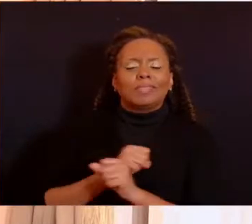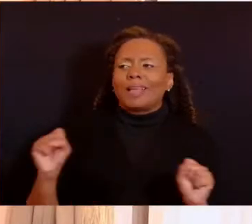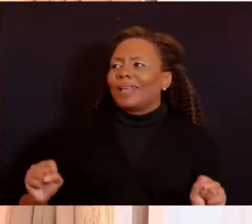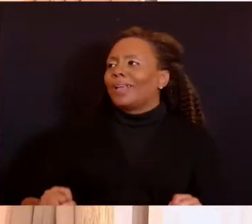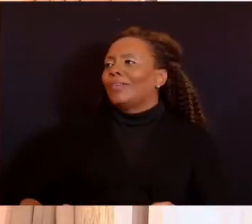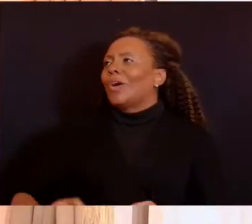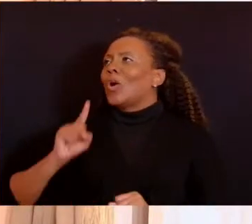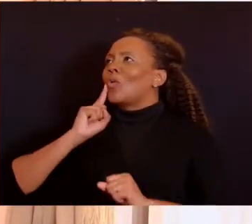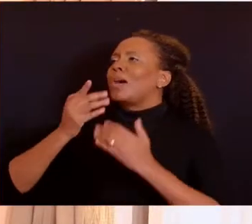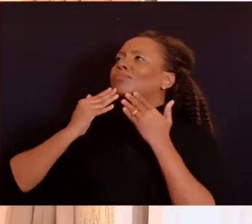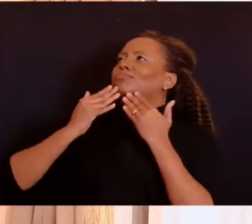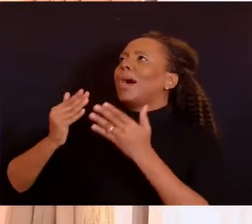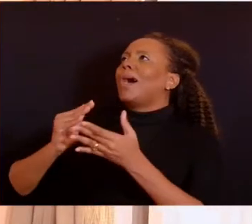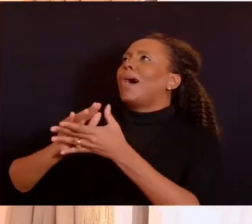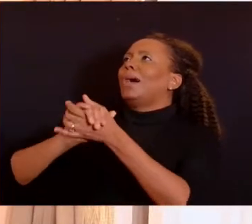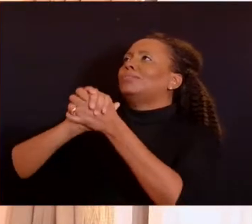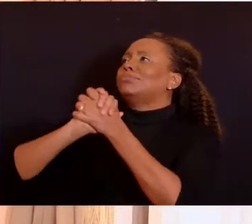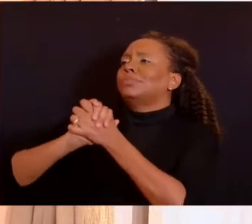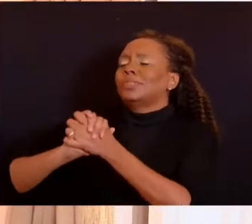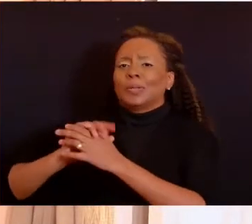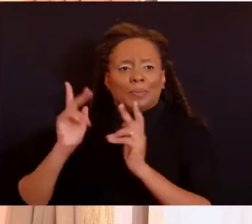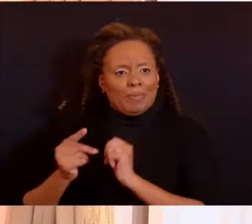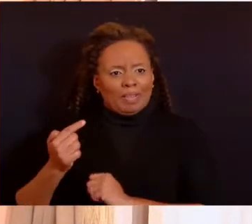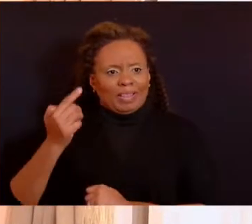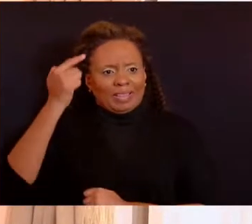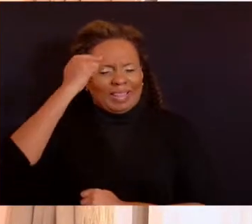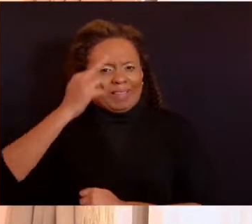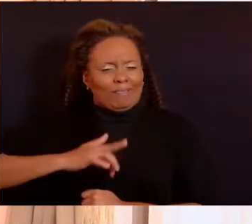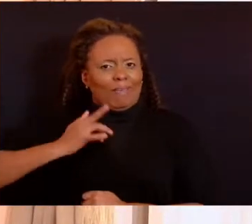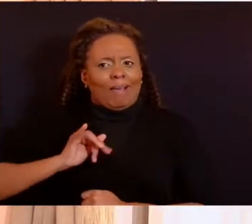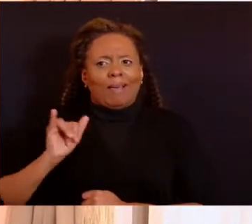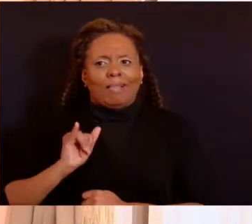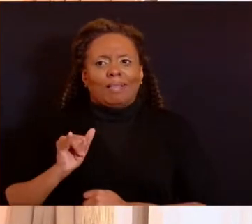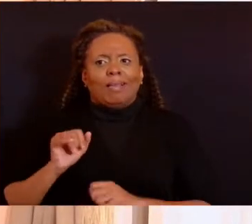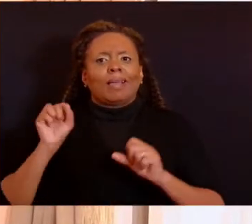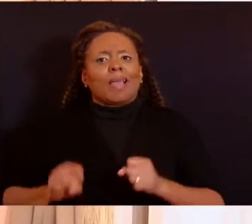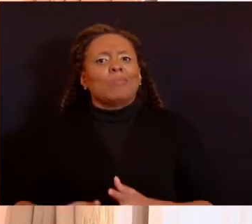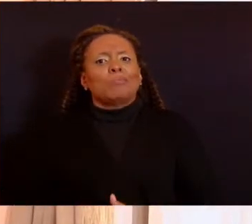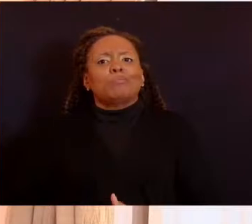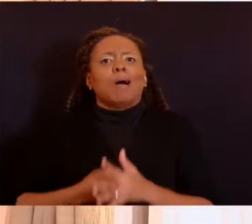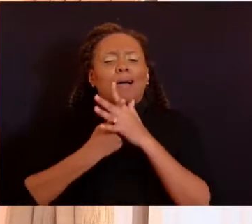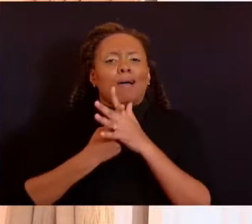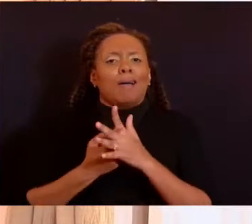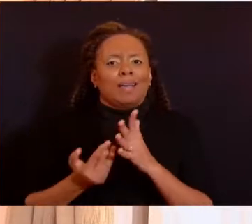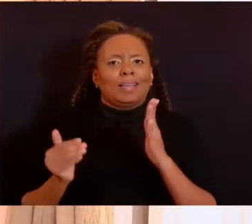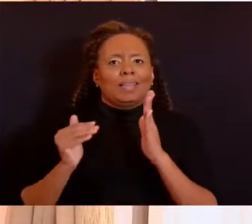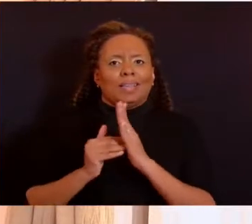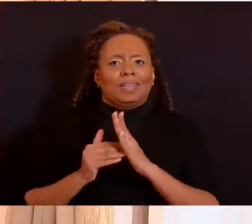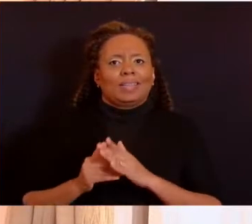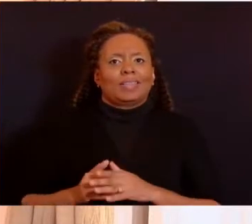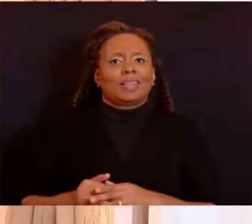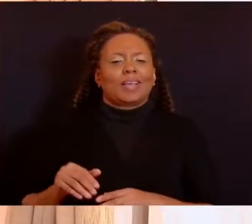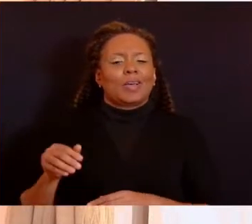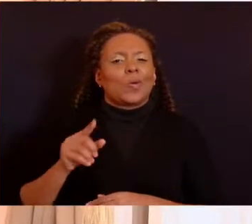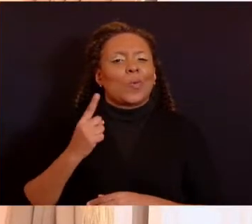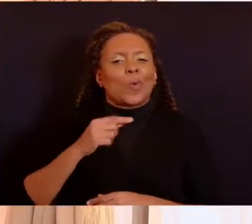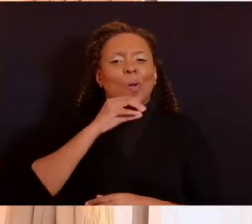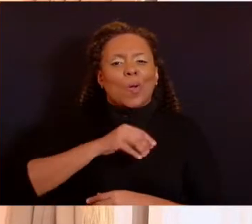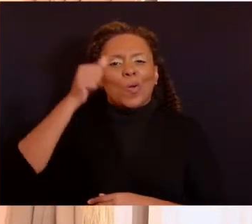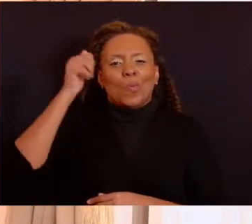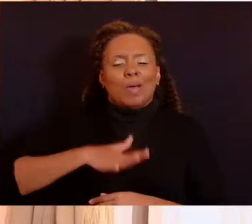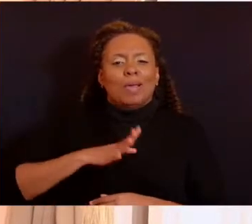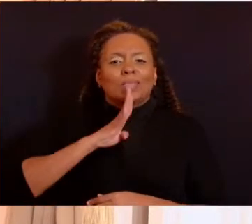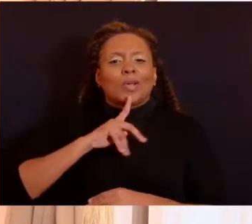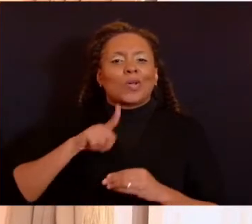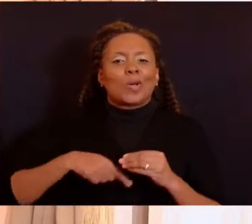all, that they felt that they could come again. And Mr. Bishop in particular talked about Noah's Ark, and I'm sure